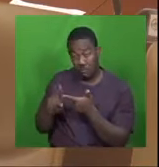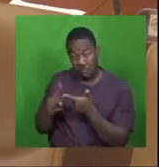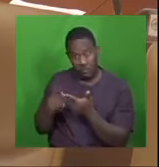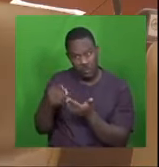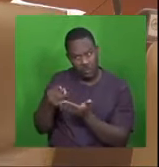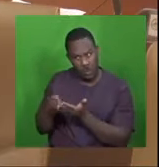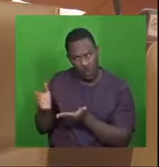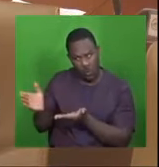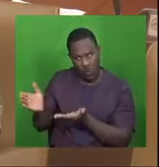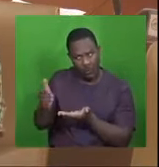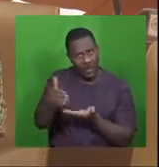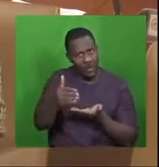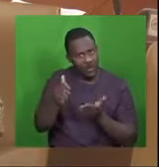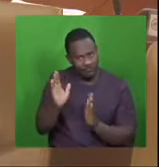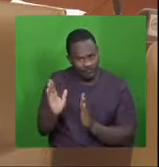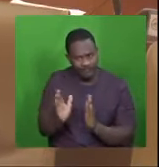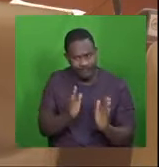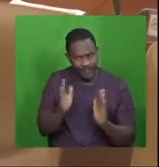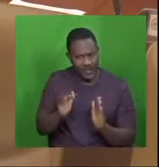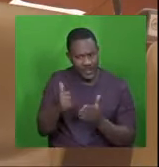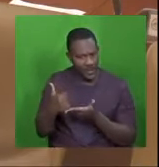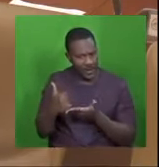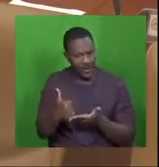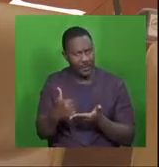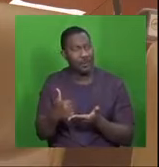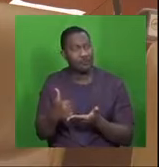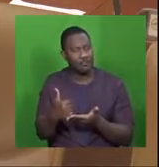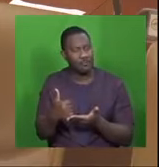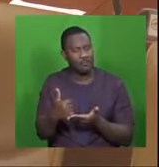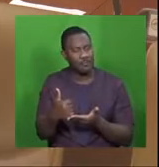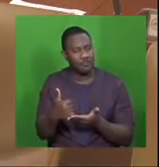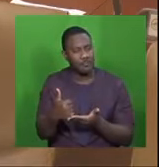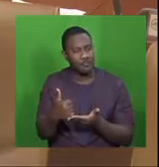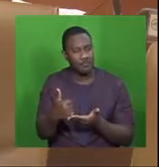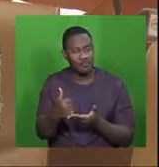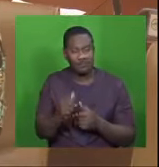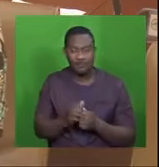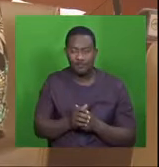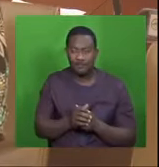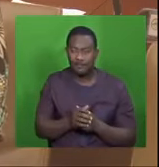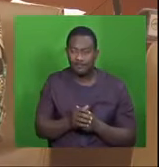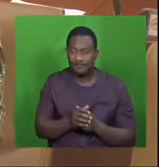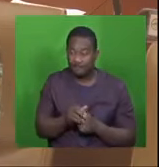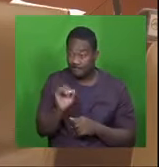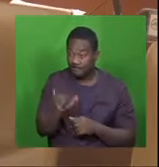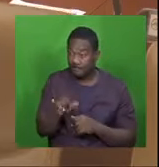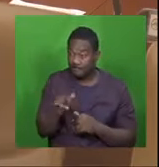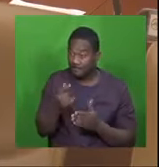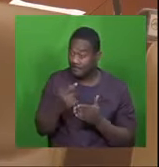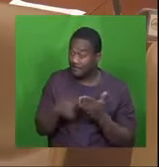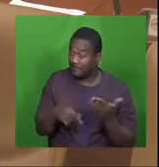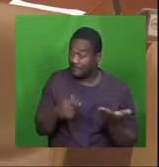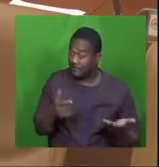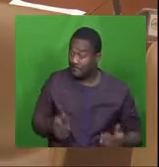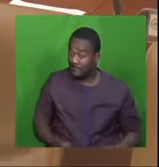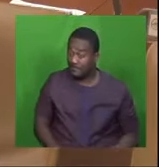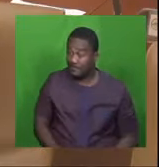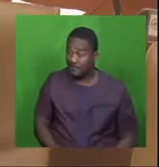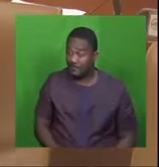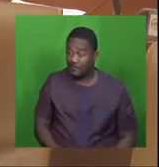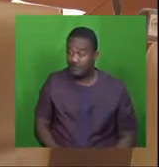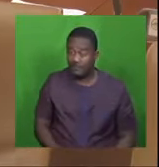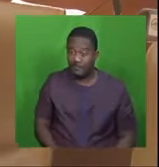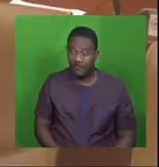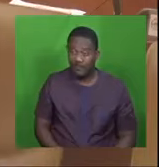believe will go a long way to leave a lot of money in the hands of our locals. and that is the